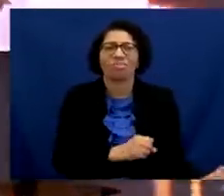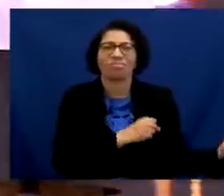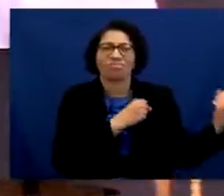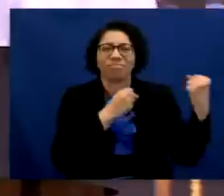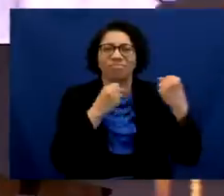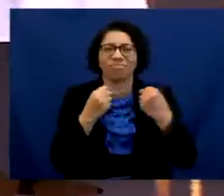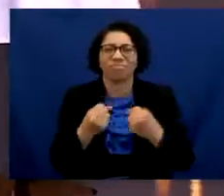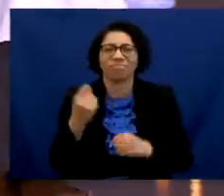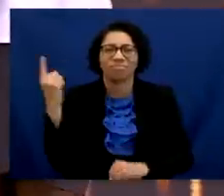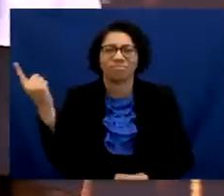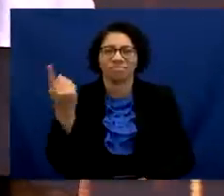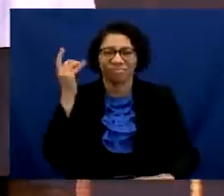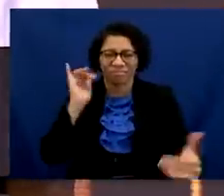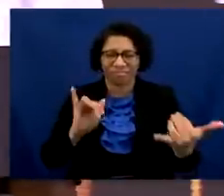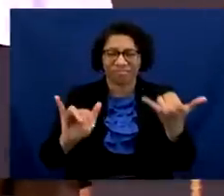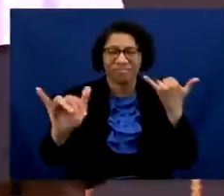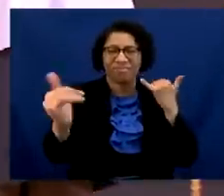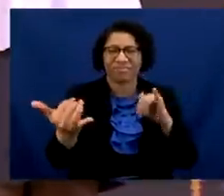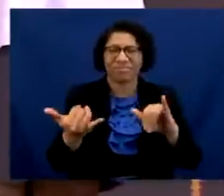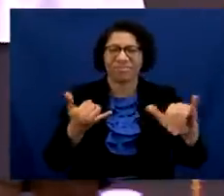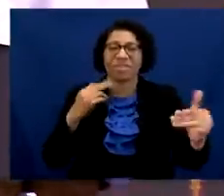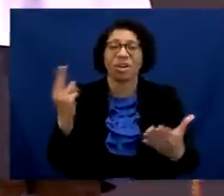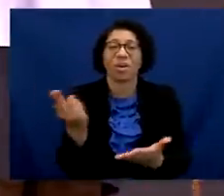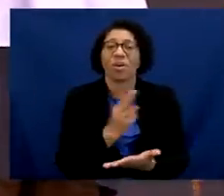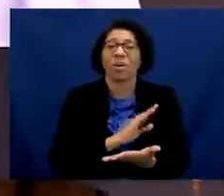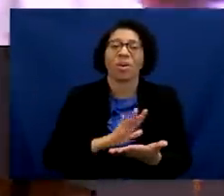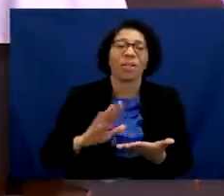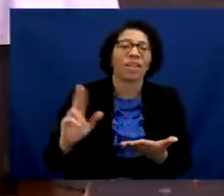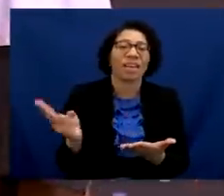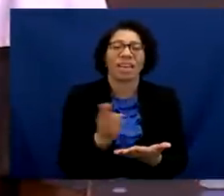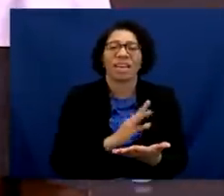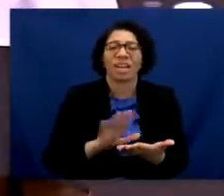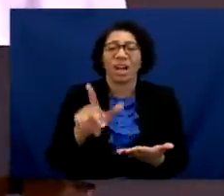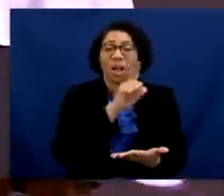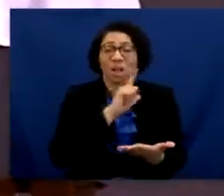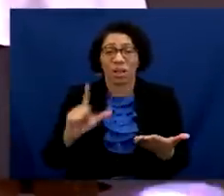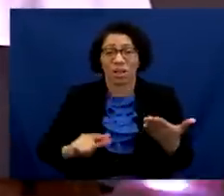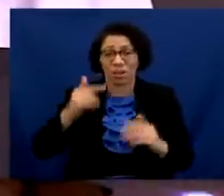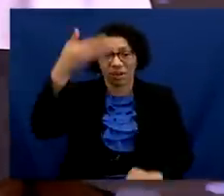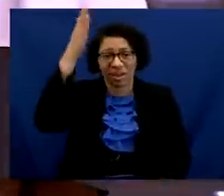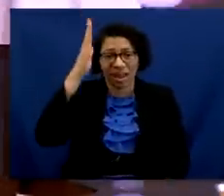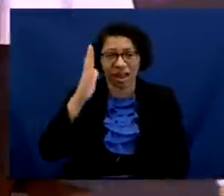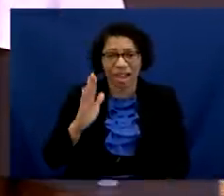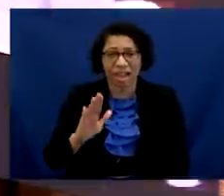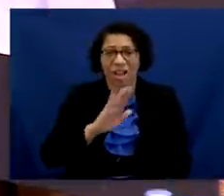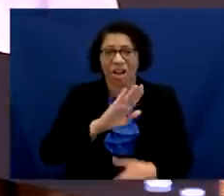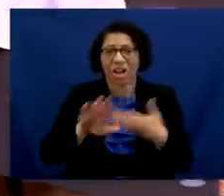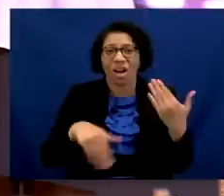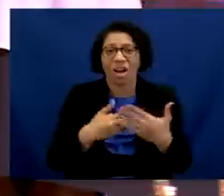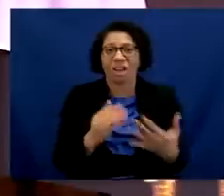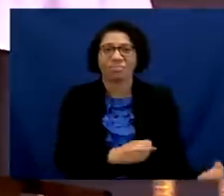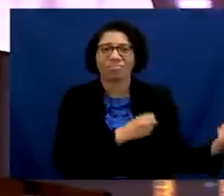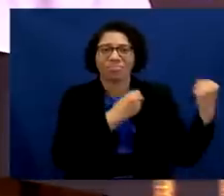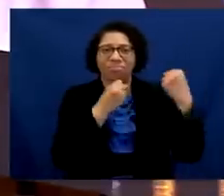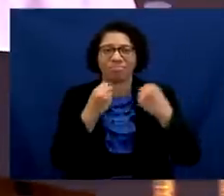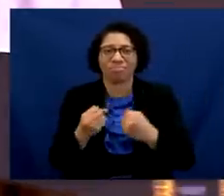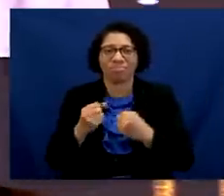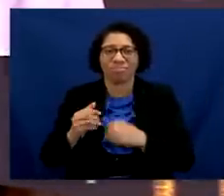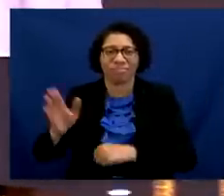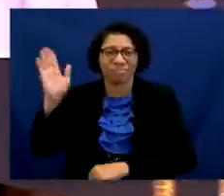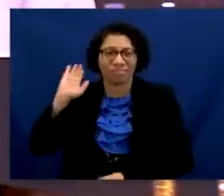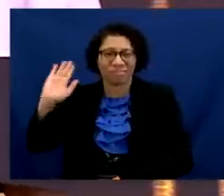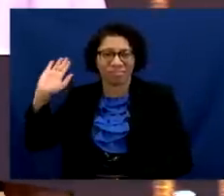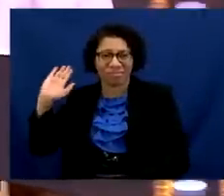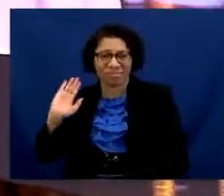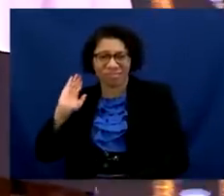Can you hear me say, holy, holy is the Lord God Almighty, who was it? Come on, lift your voices and